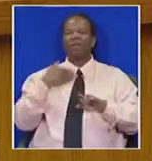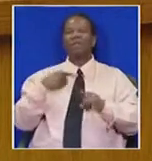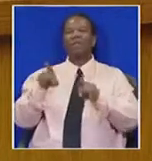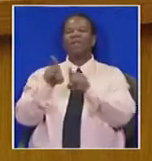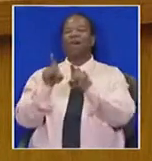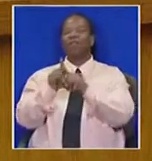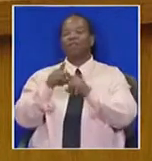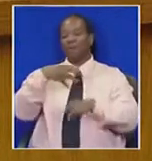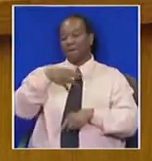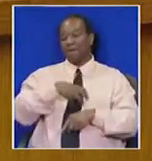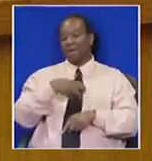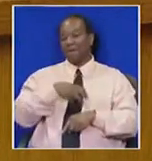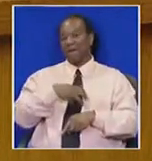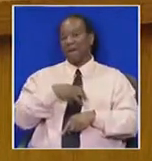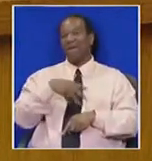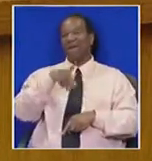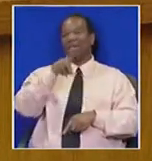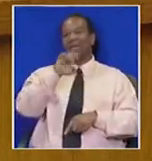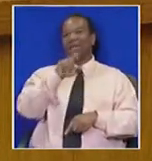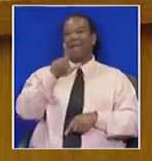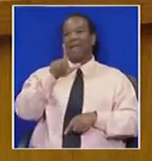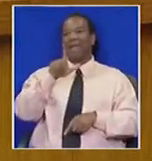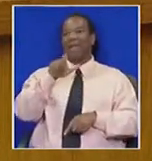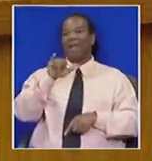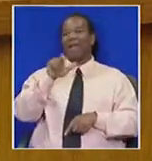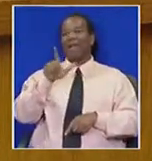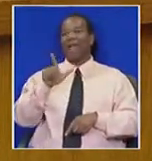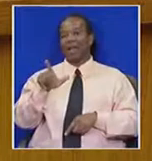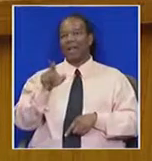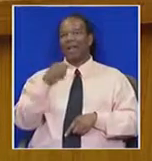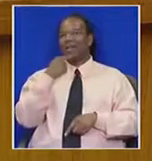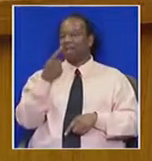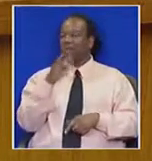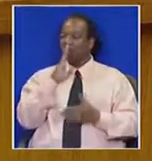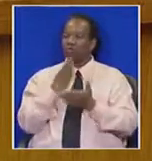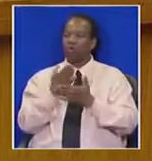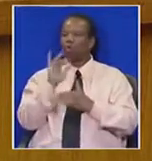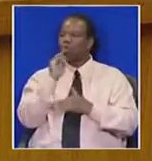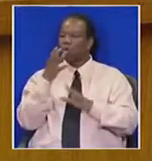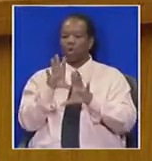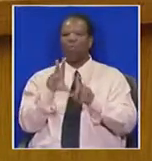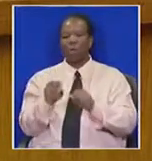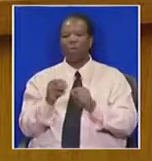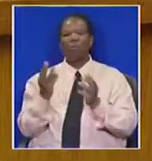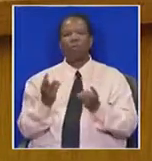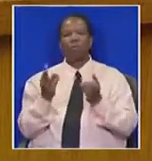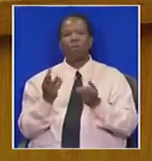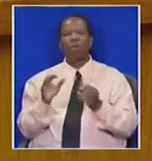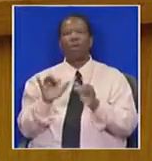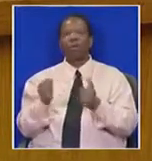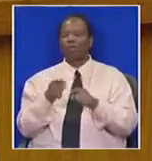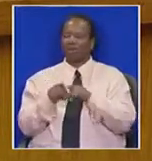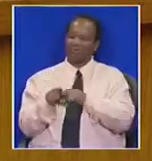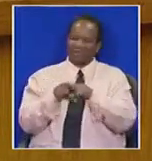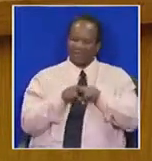in the main is about blocking transformation in special development and ensuring that Cape Town citizens receive one type of